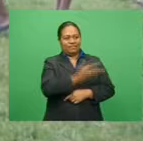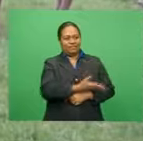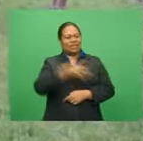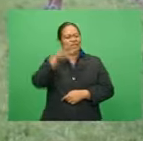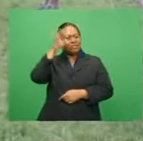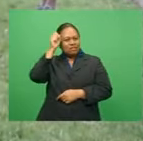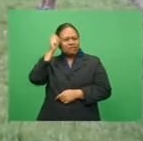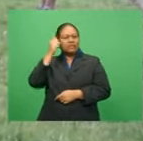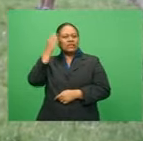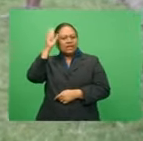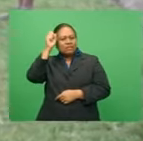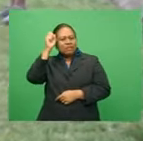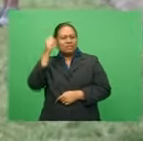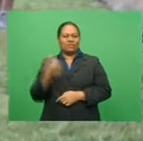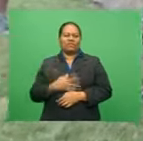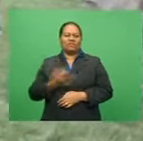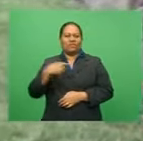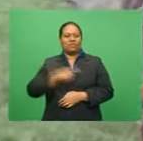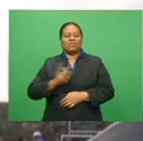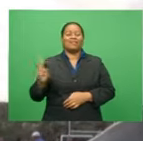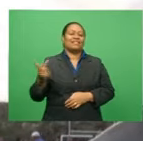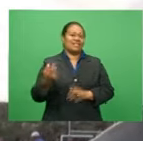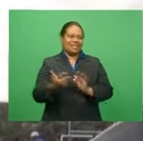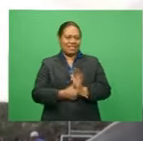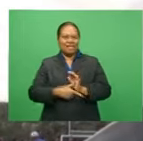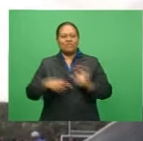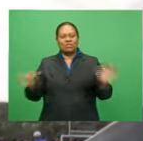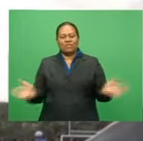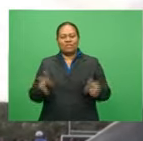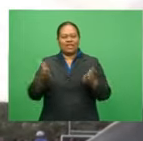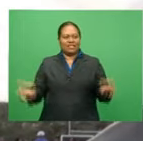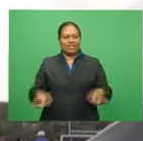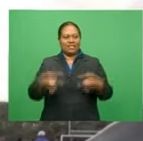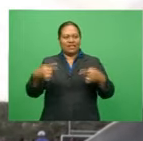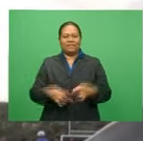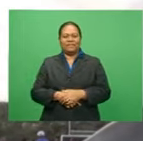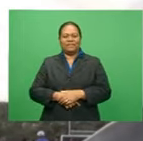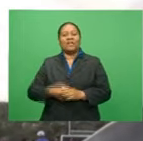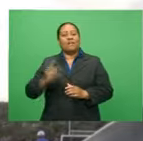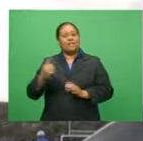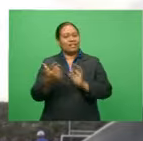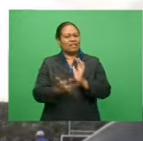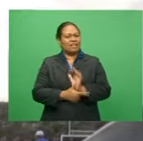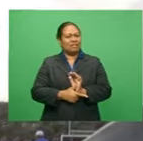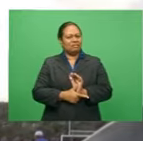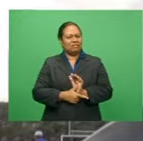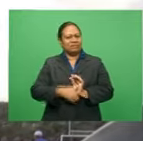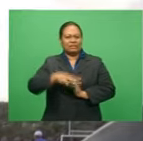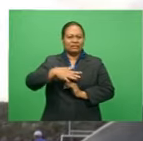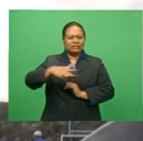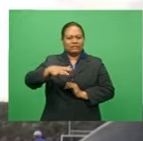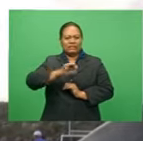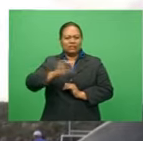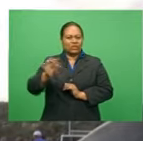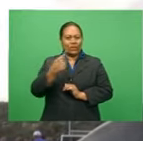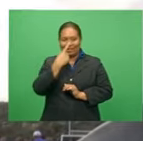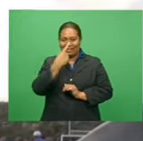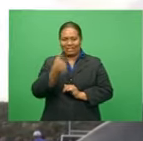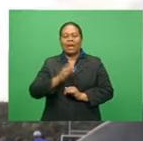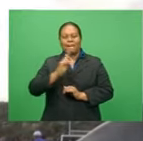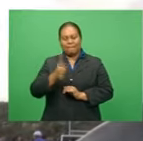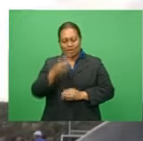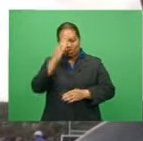This is maybe my second time playing in a final, but first time wasn't lucky enough. So hopefully this time